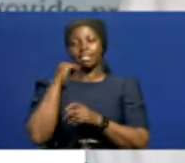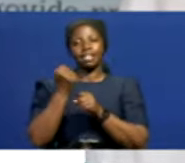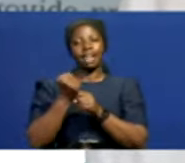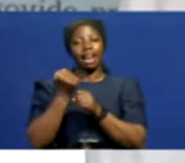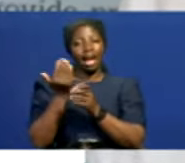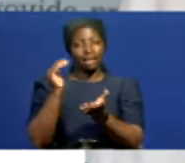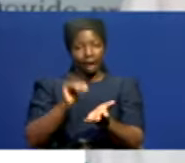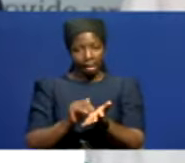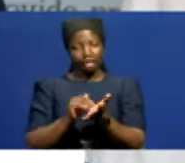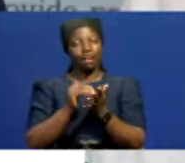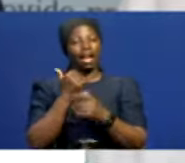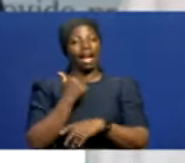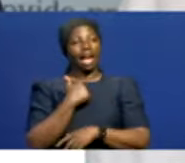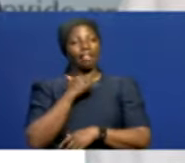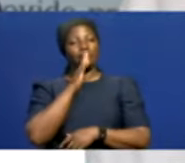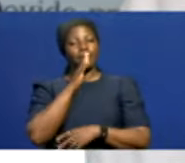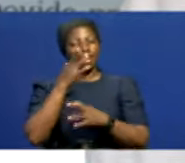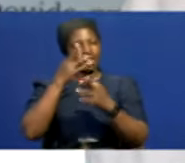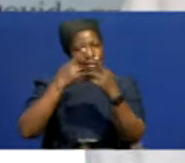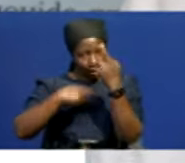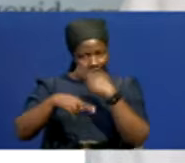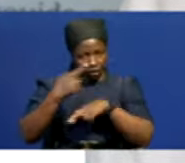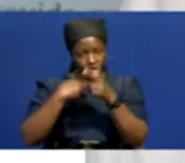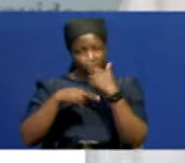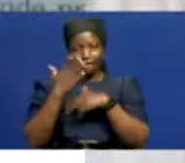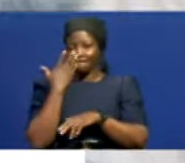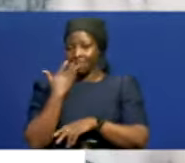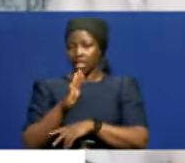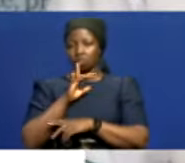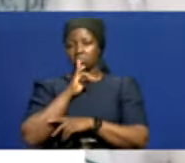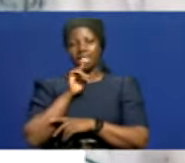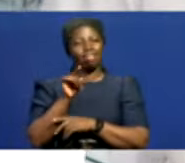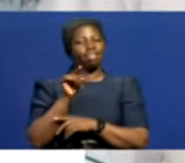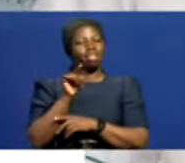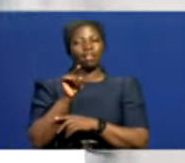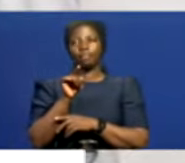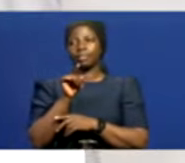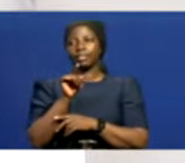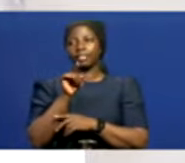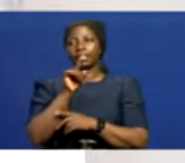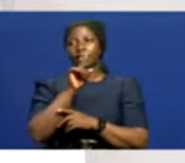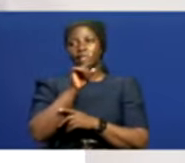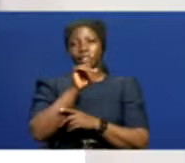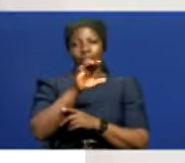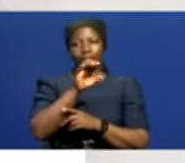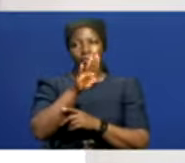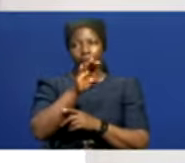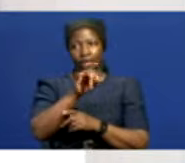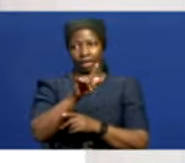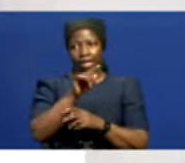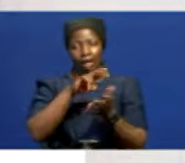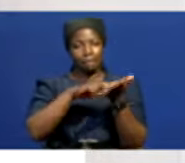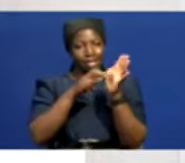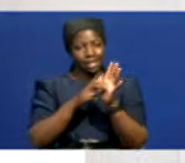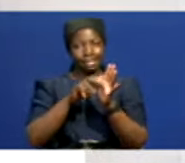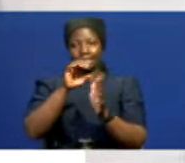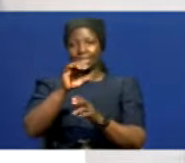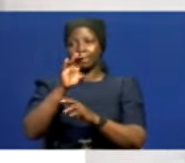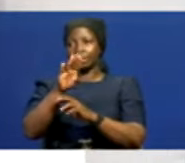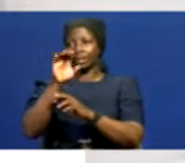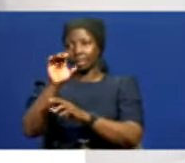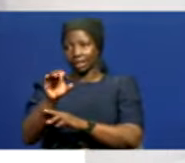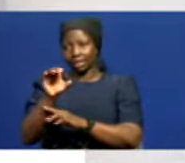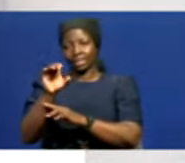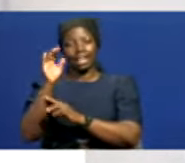it has been reviewed to be absolutely CBET, that is competency-based education and